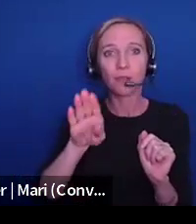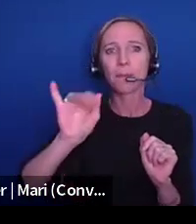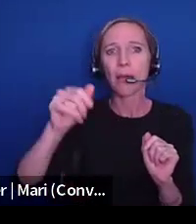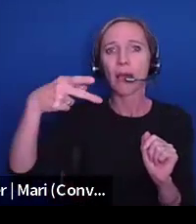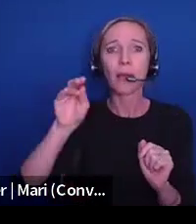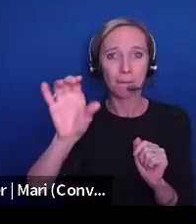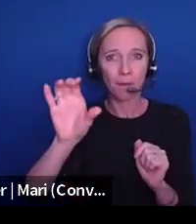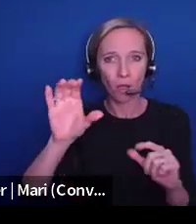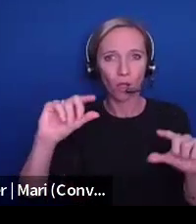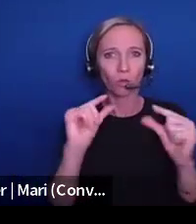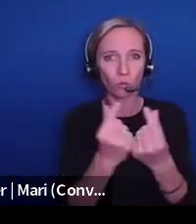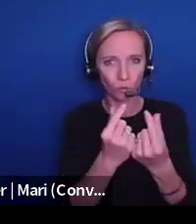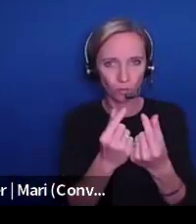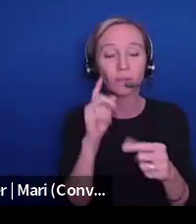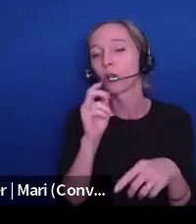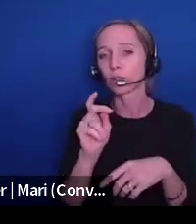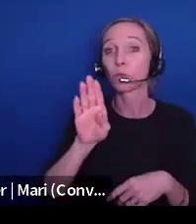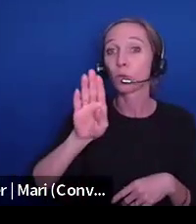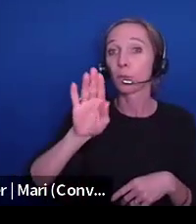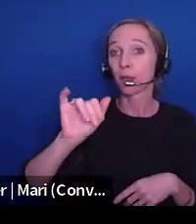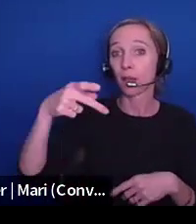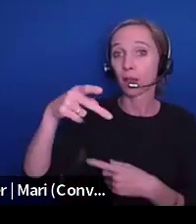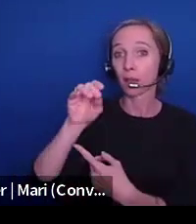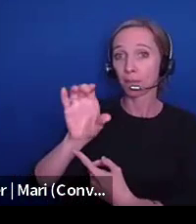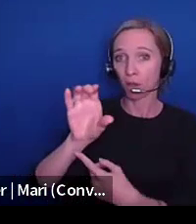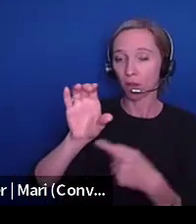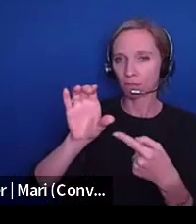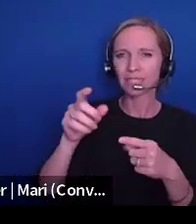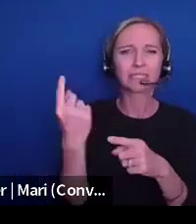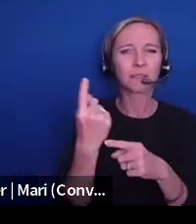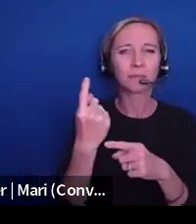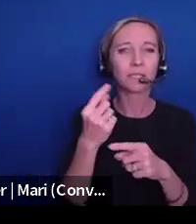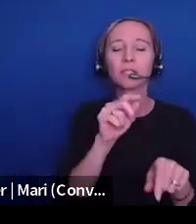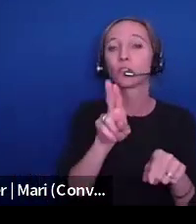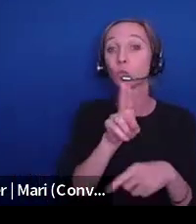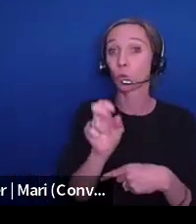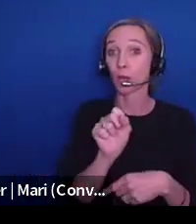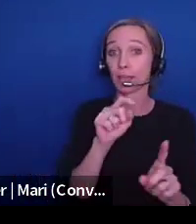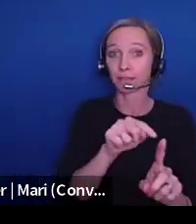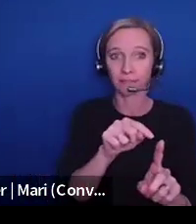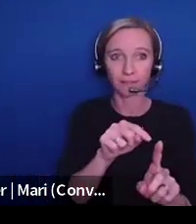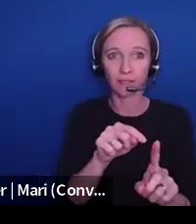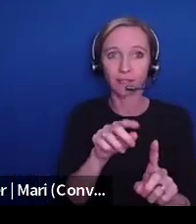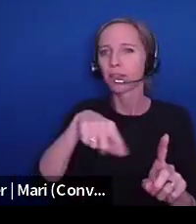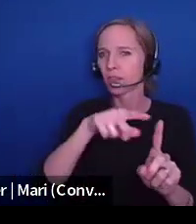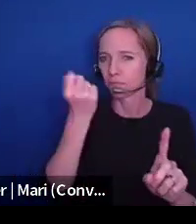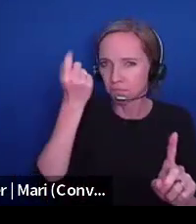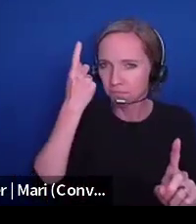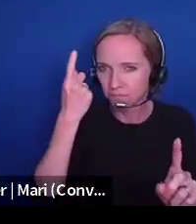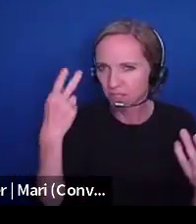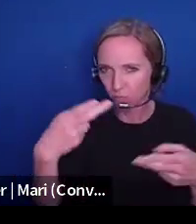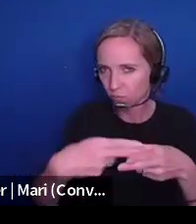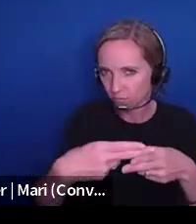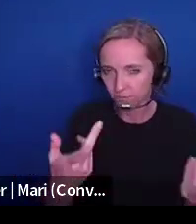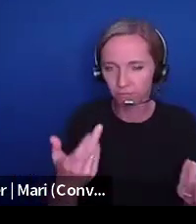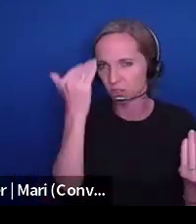BIPOC group. So the BIPOC is something that in the United States is understood